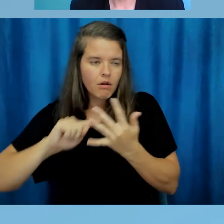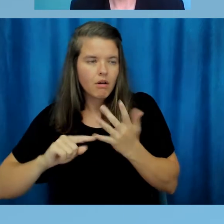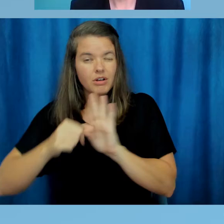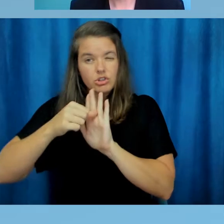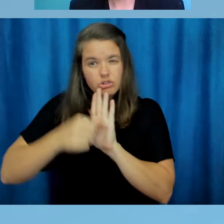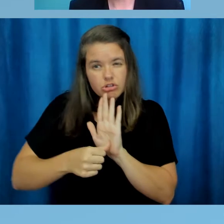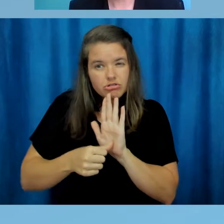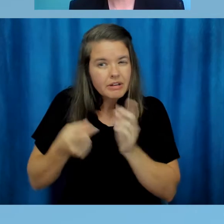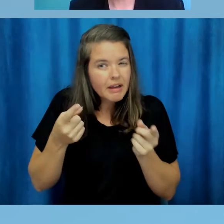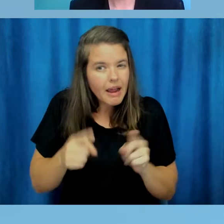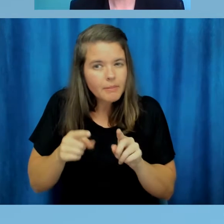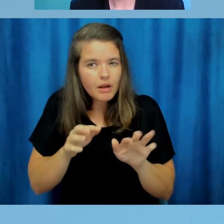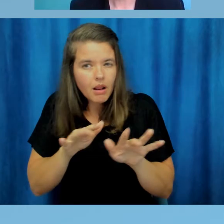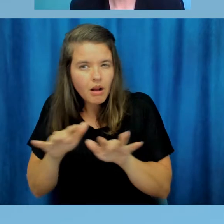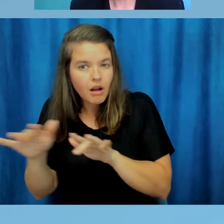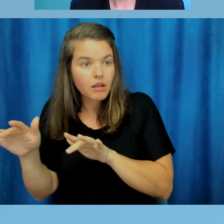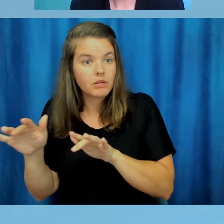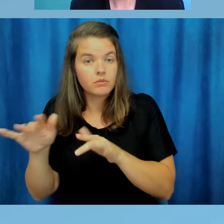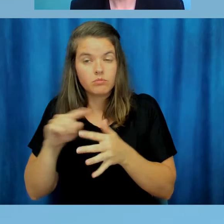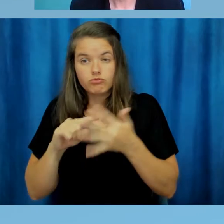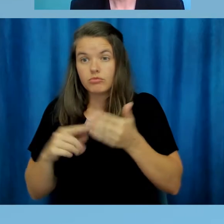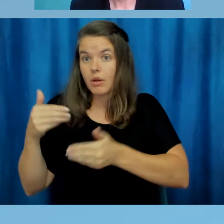surgery, or other procedures,